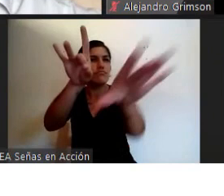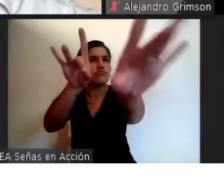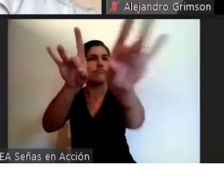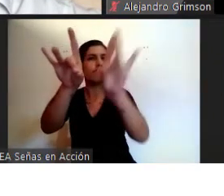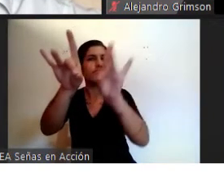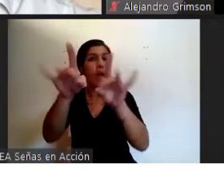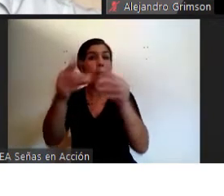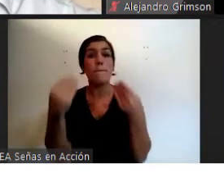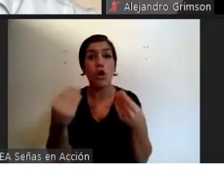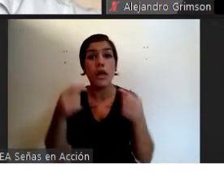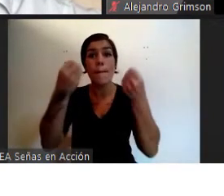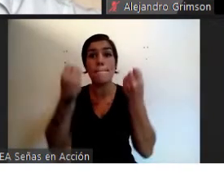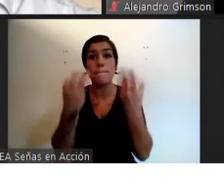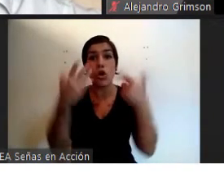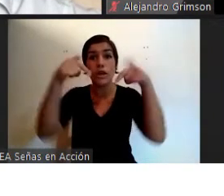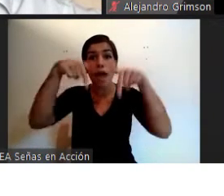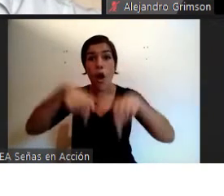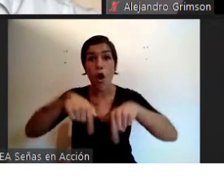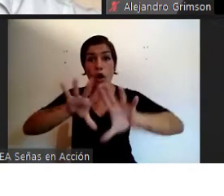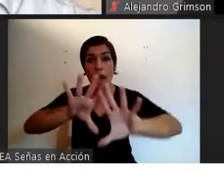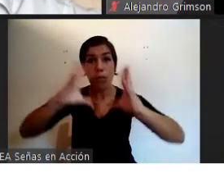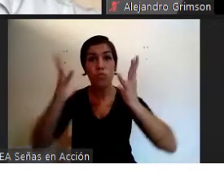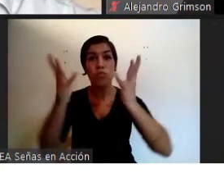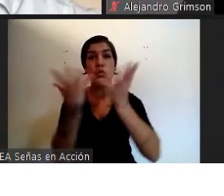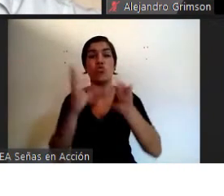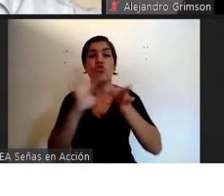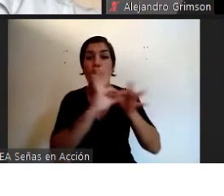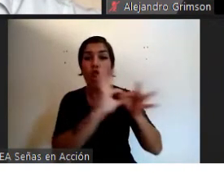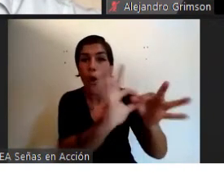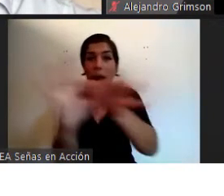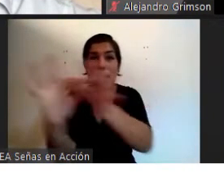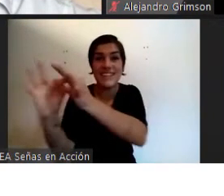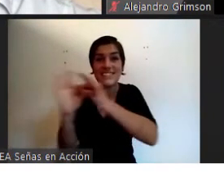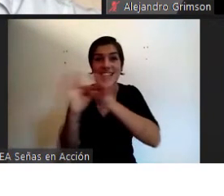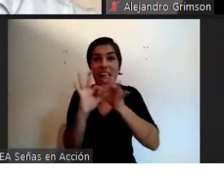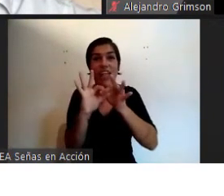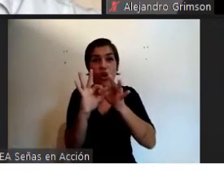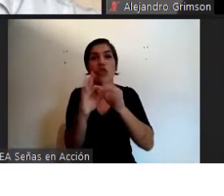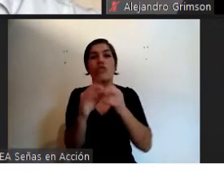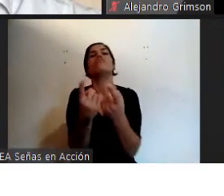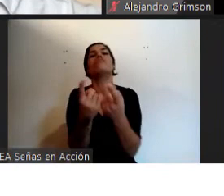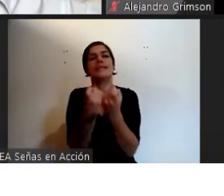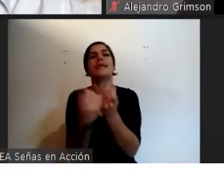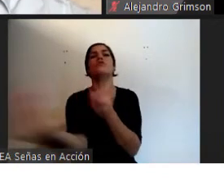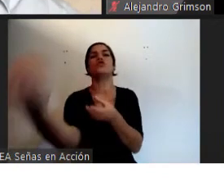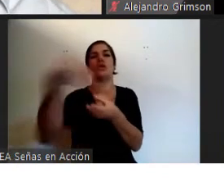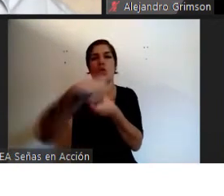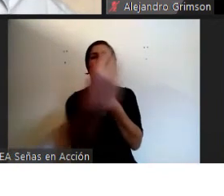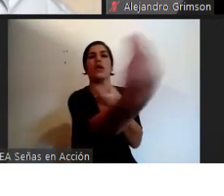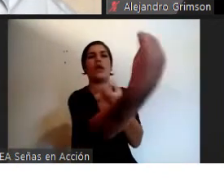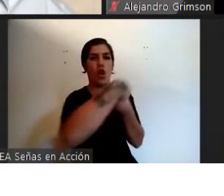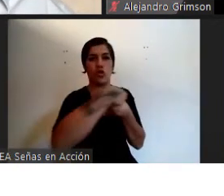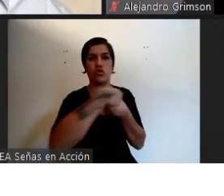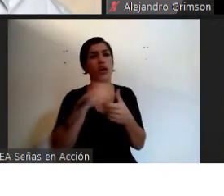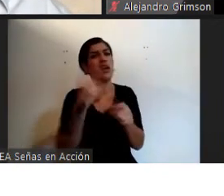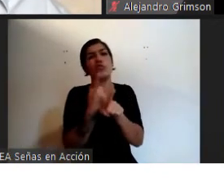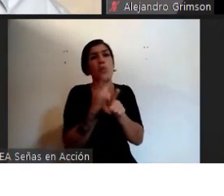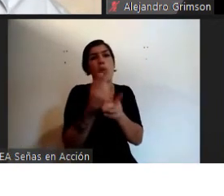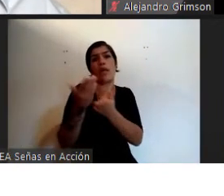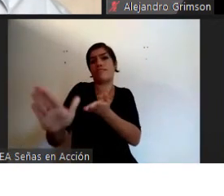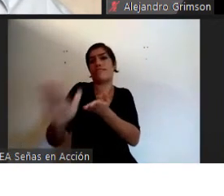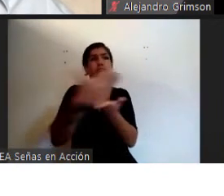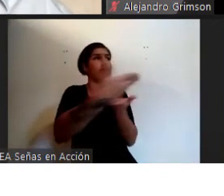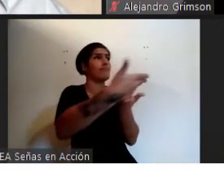of globalization, cannot be at the margins of globality, if I may repeat the term. And